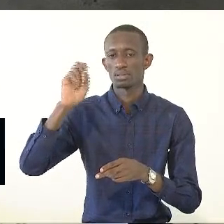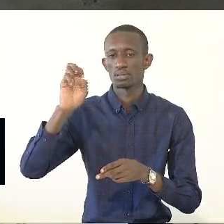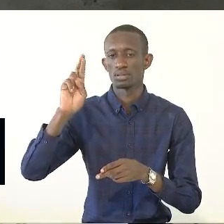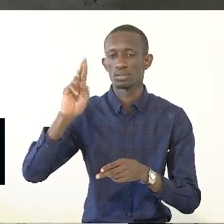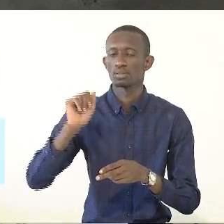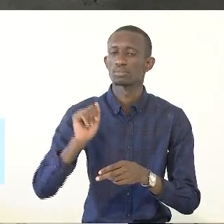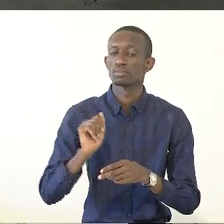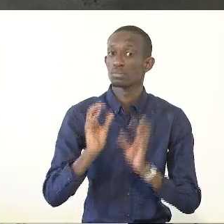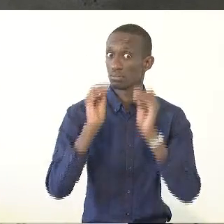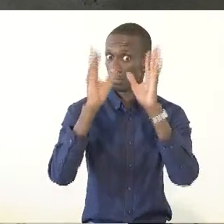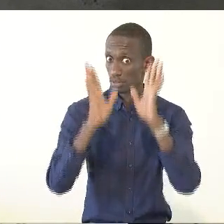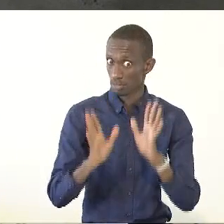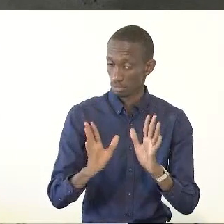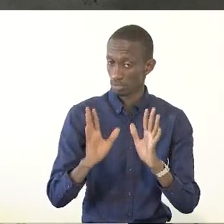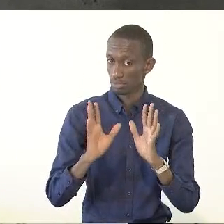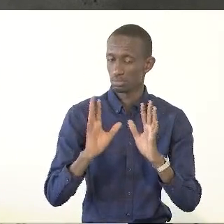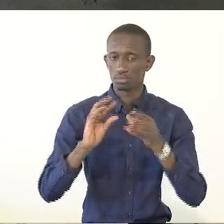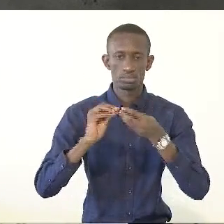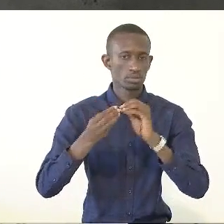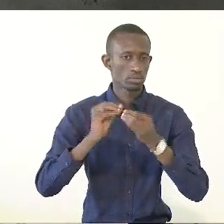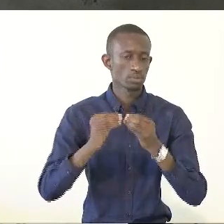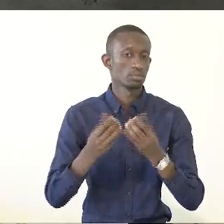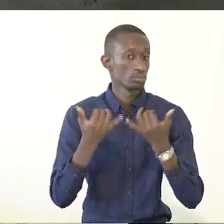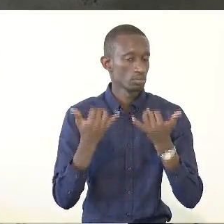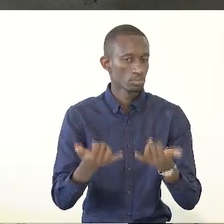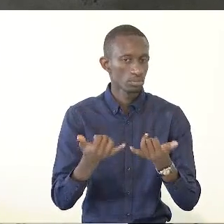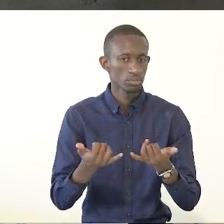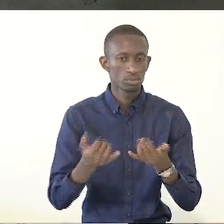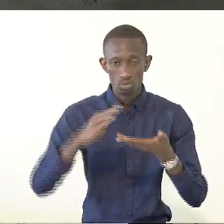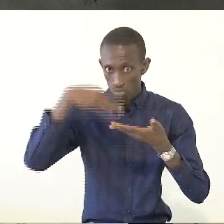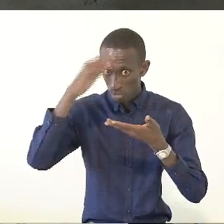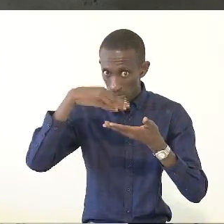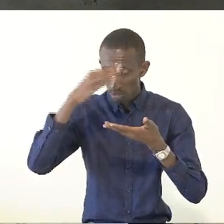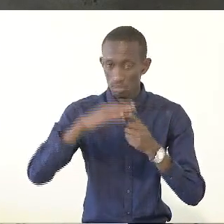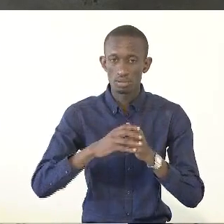Today, we are going to learn a new lesson under Unity 5,